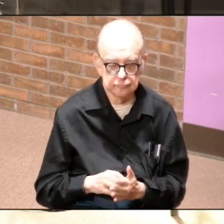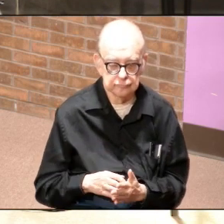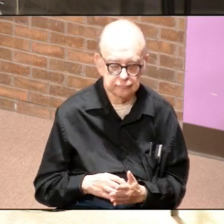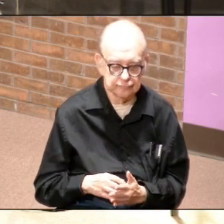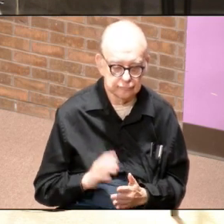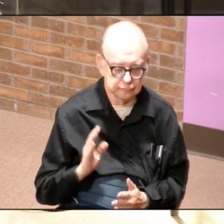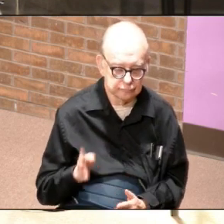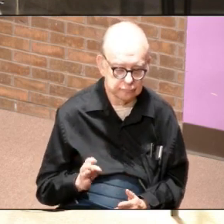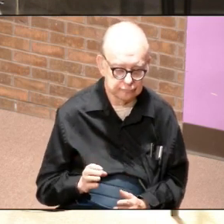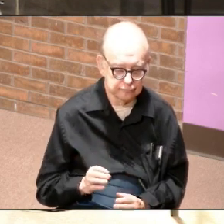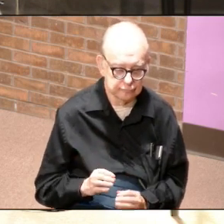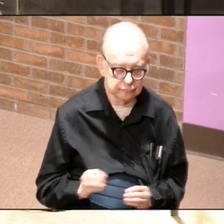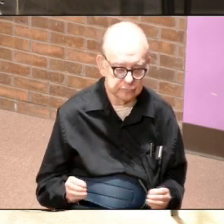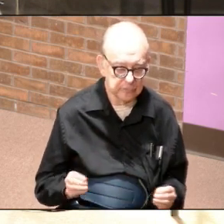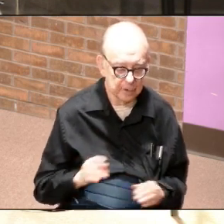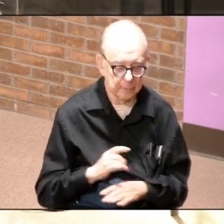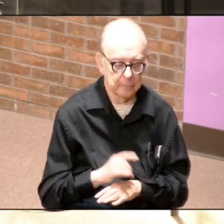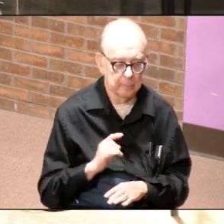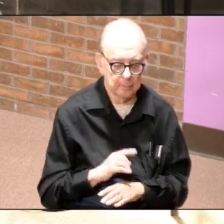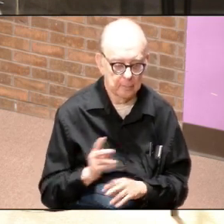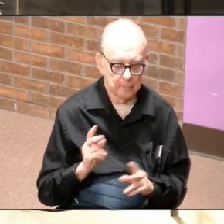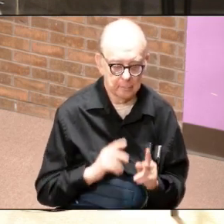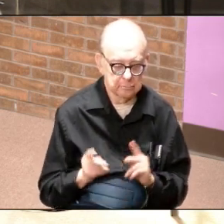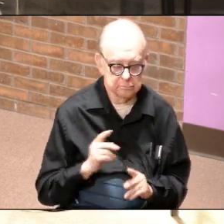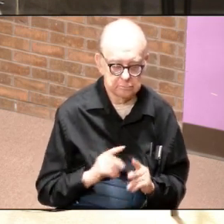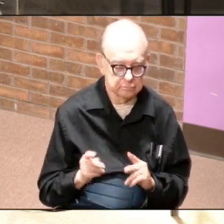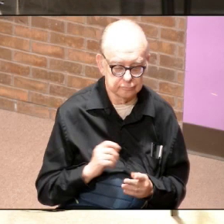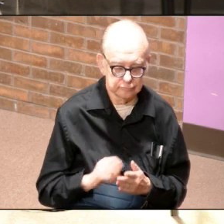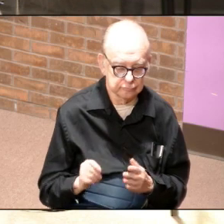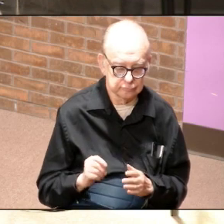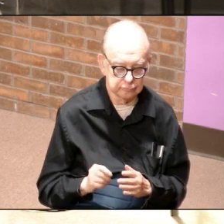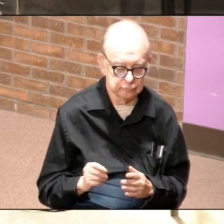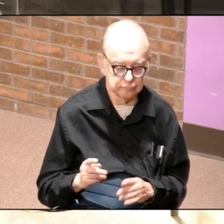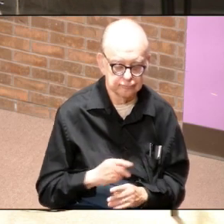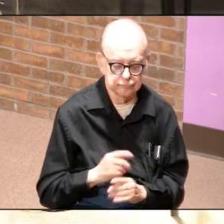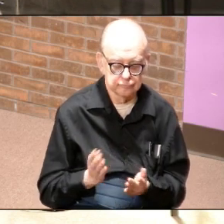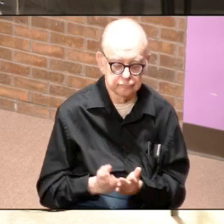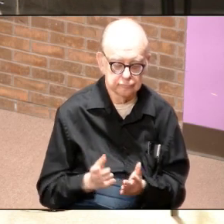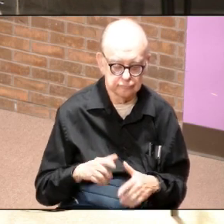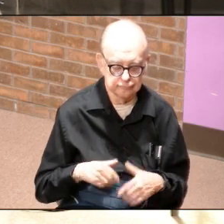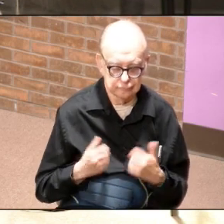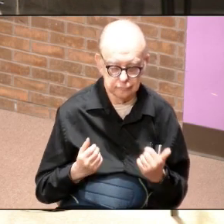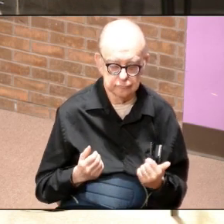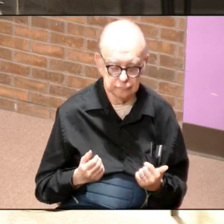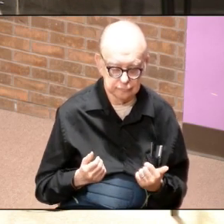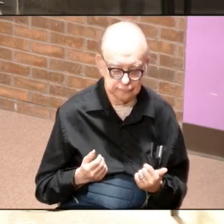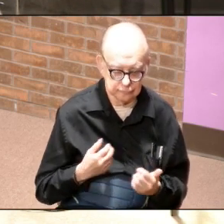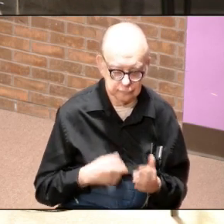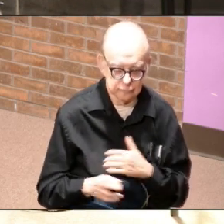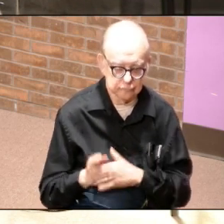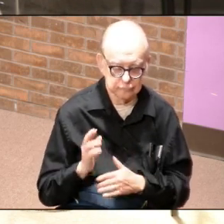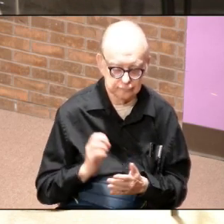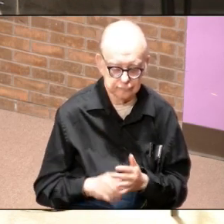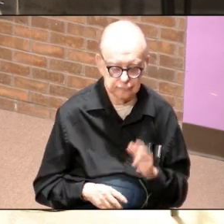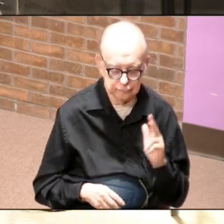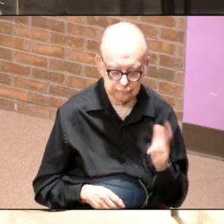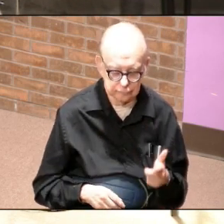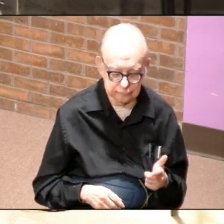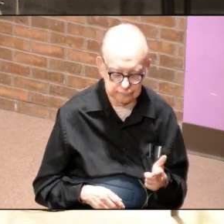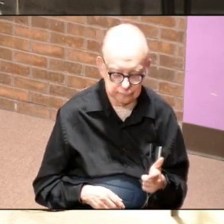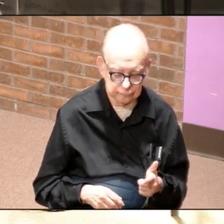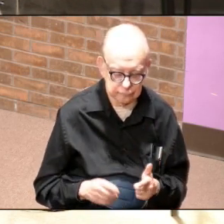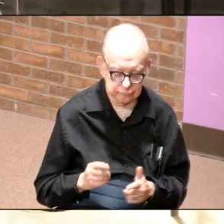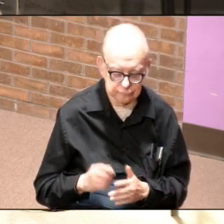that there's going to be no deceit in heaven. Only people whose names are written in the Lamb's Book of Life. We already talked about that. But in Revelation chapter 21 and verse number